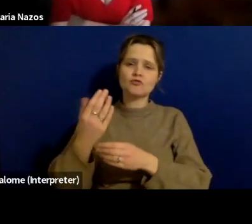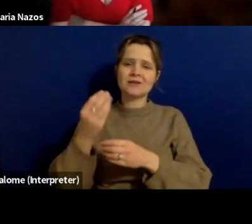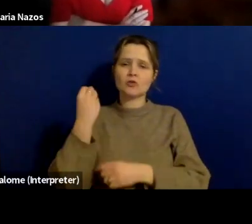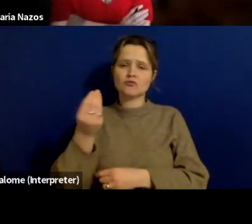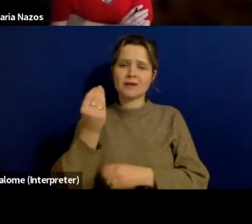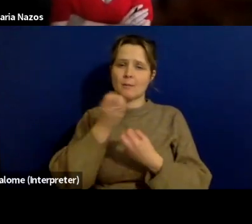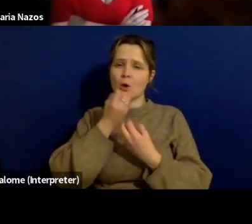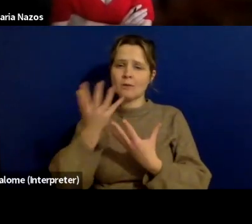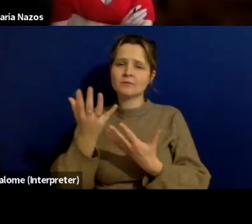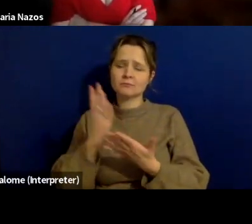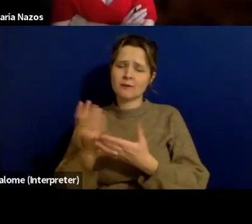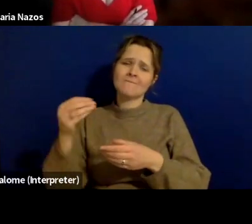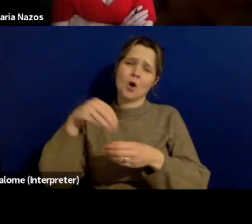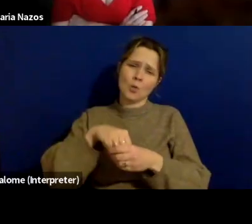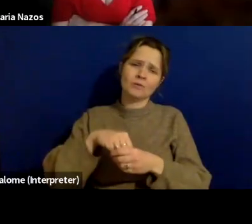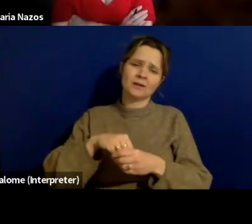poetic scene.